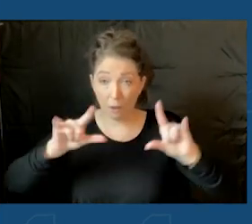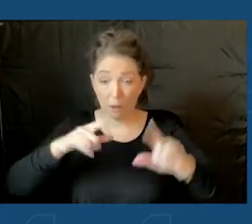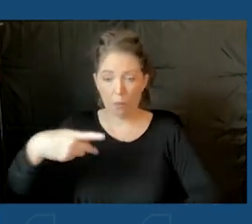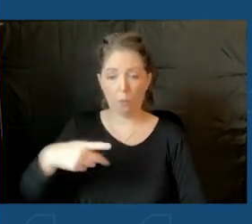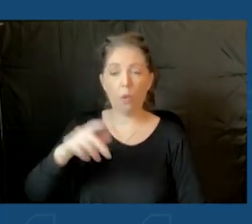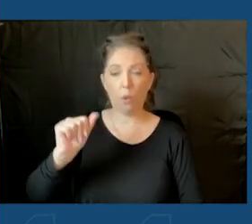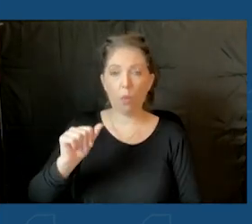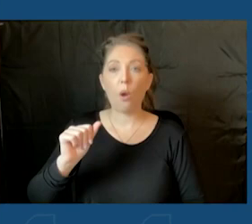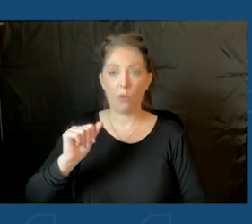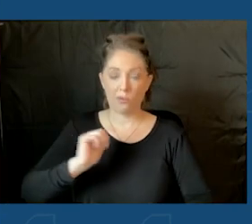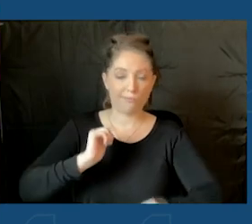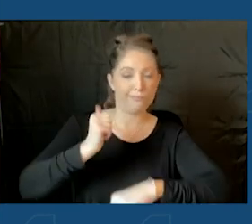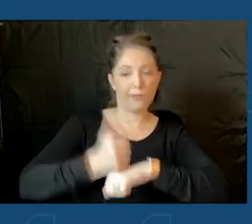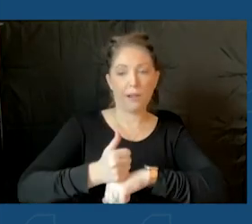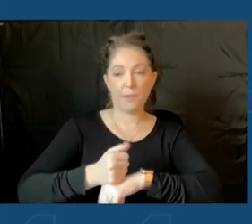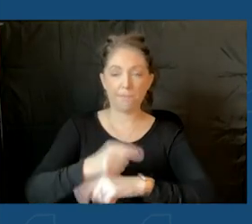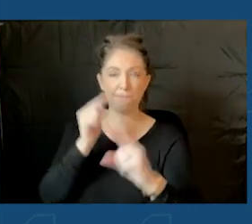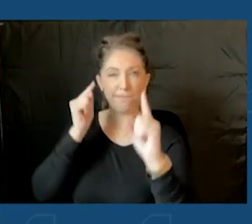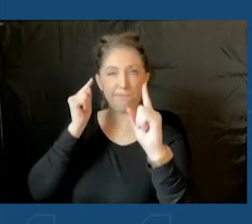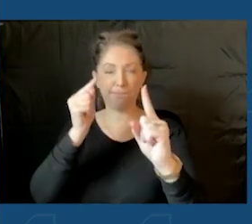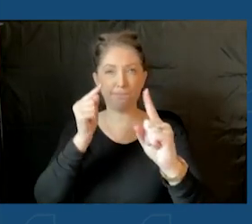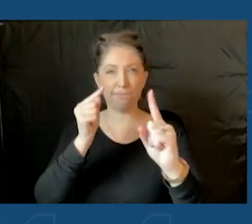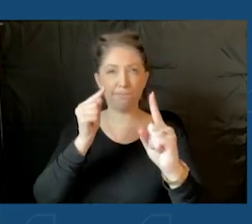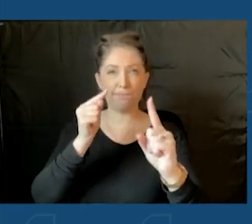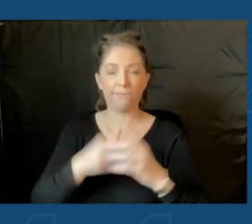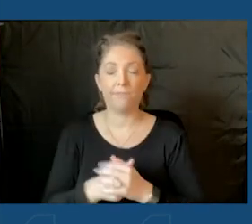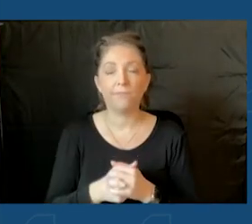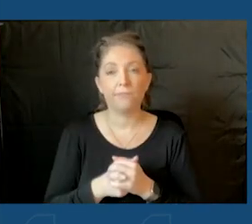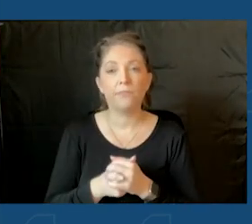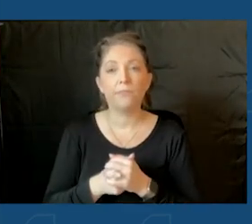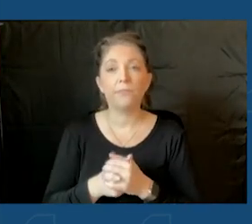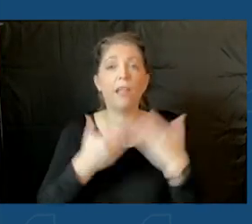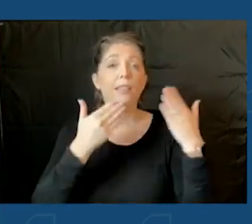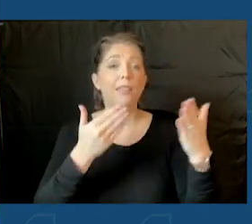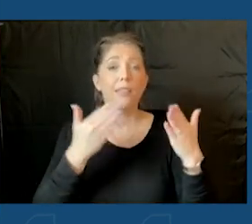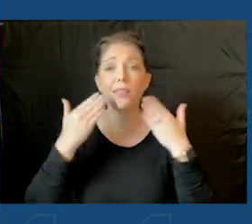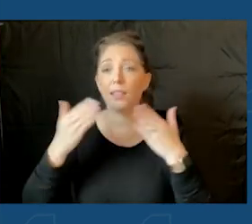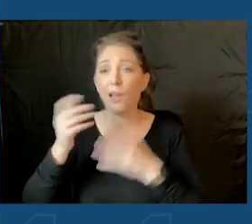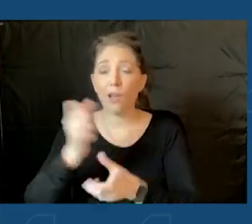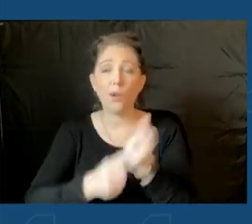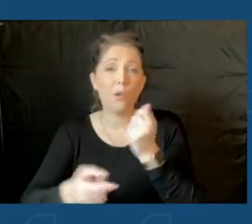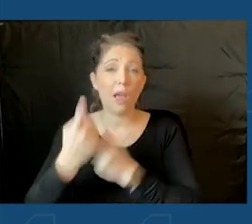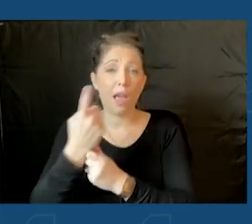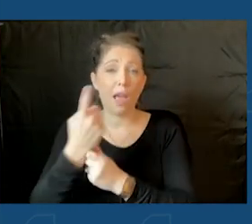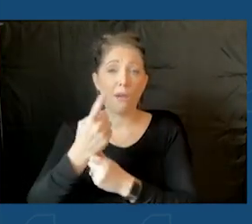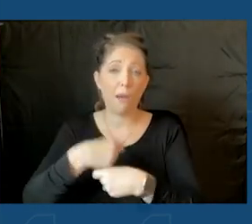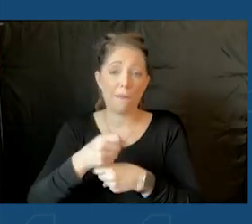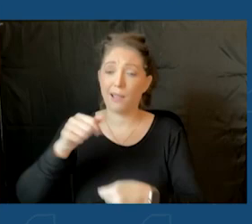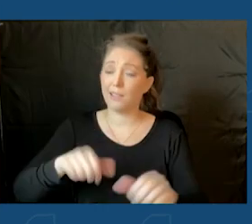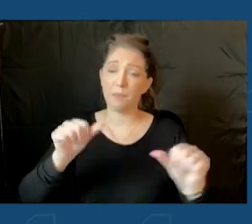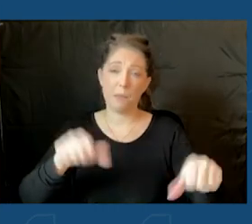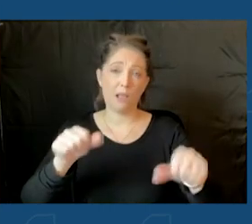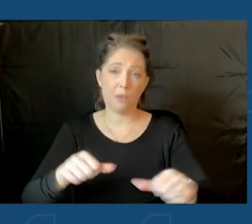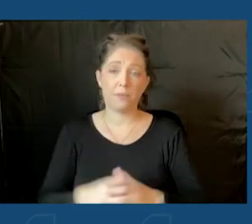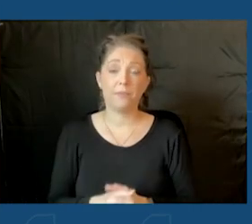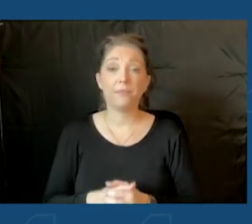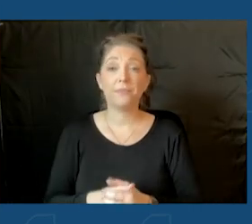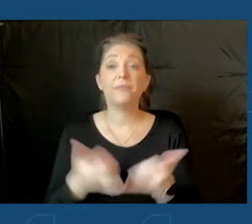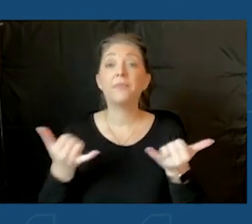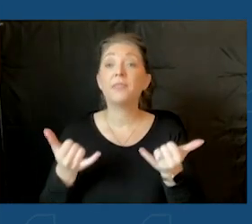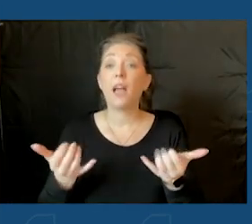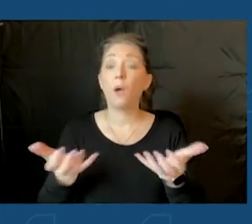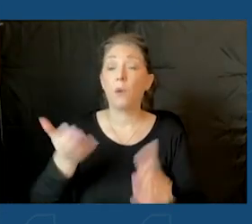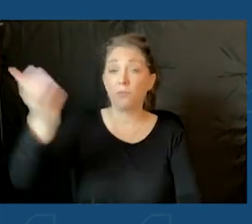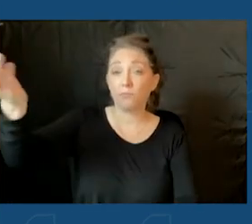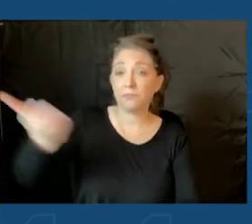standard for the nation. Thanks again to all who have made this day possible. Now I would like to invite up to